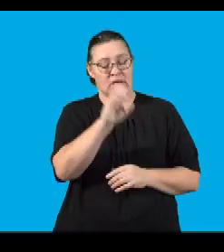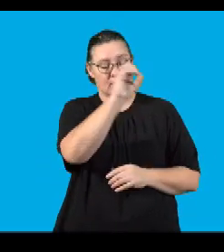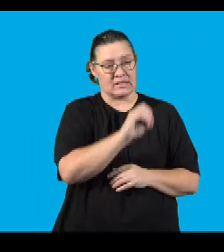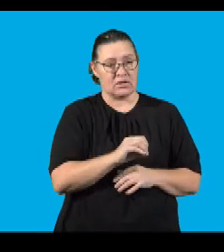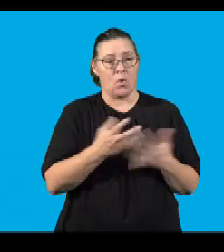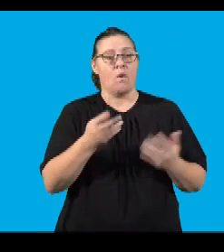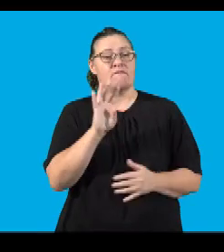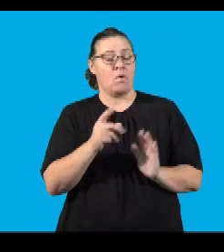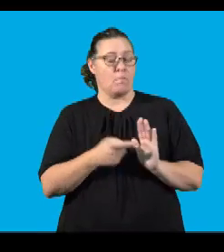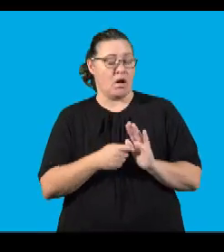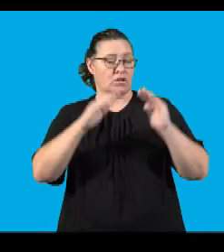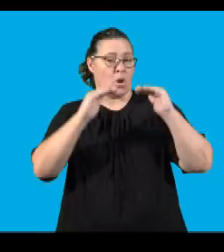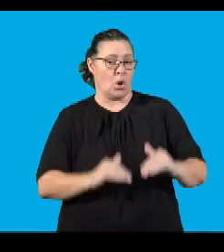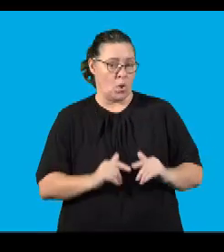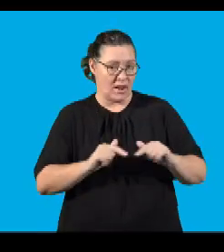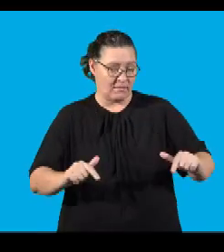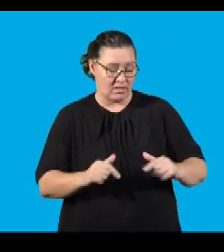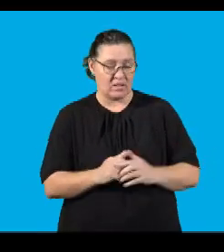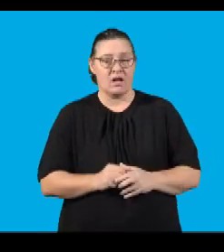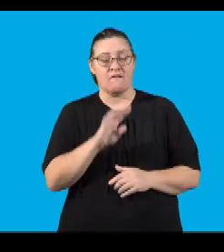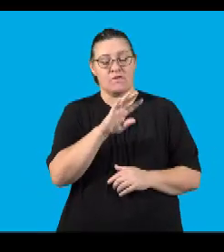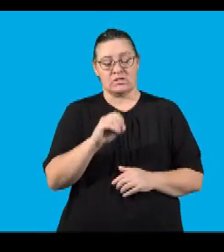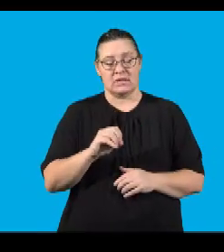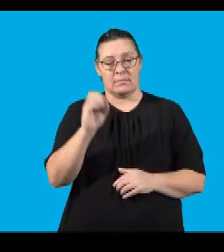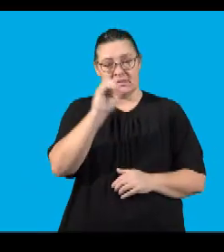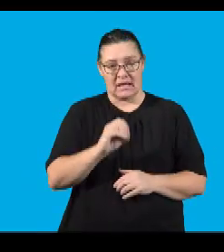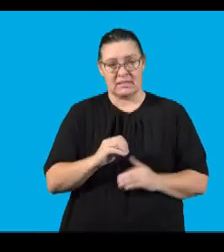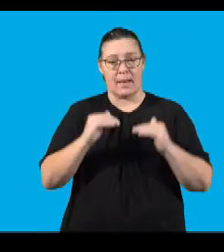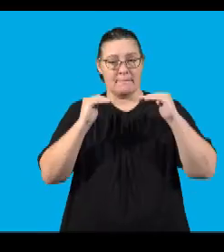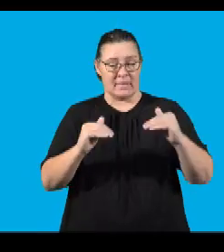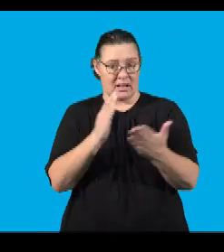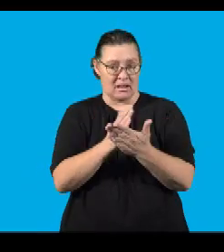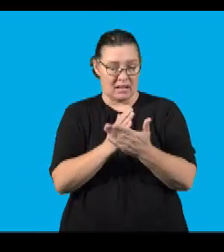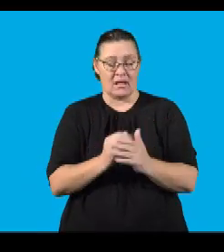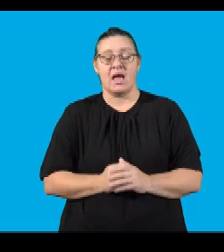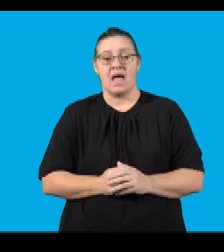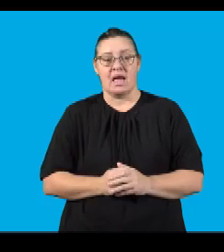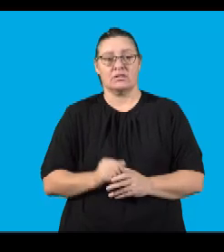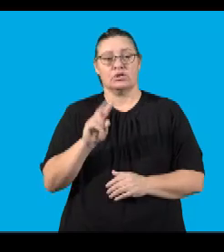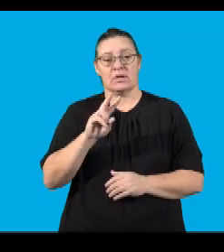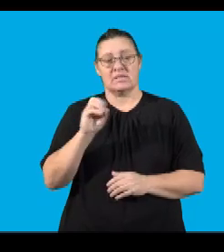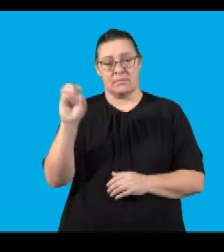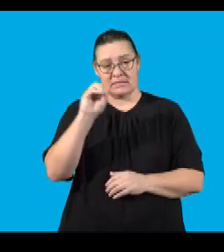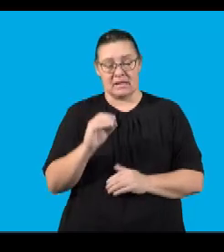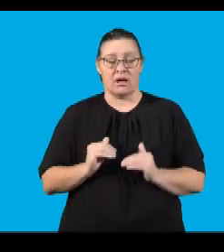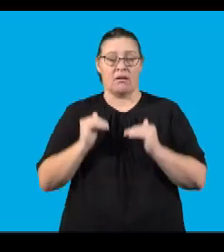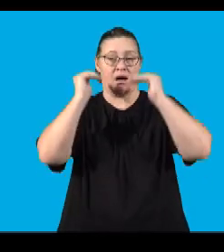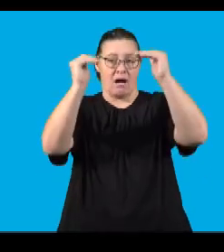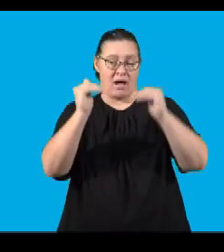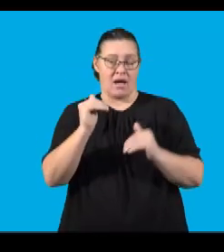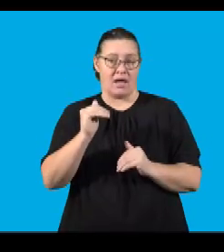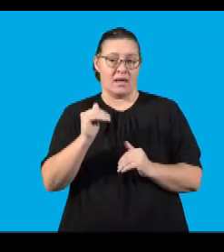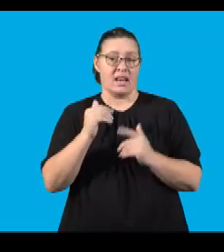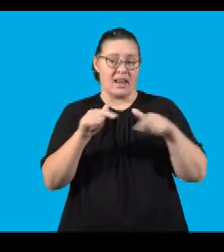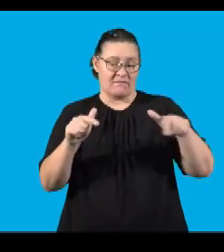40% or 4 marks lower order question, 40% or 4 marks middle order questions, and then 20% or 2 marks